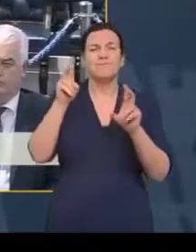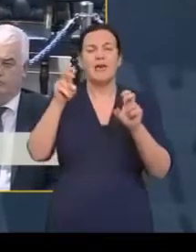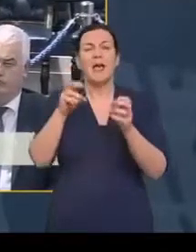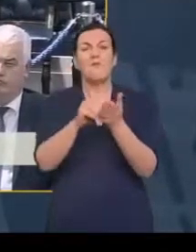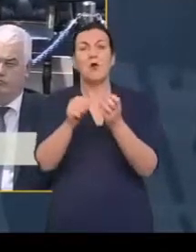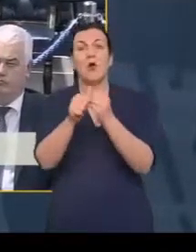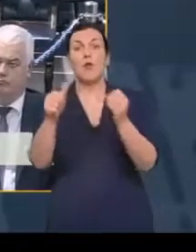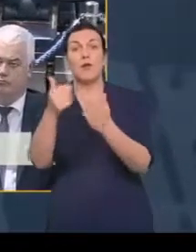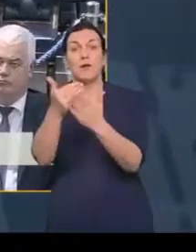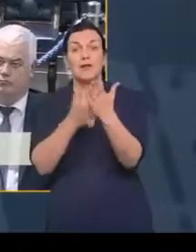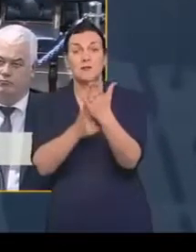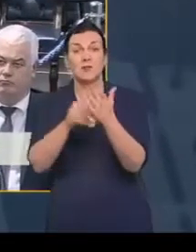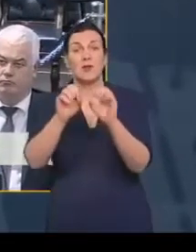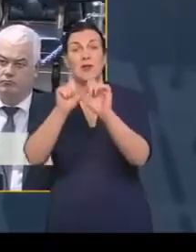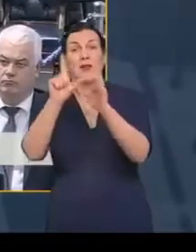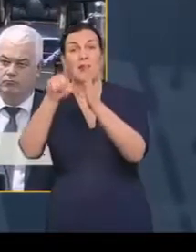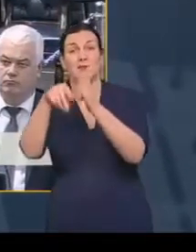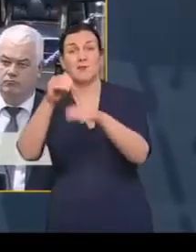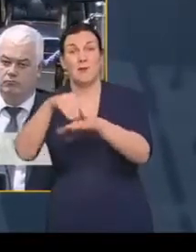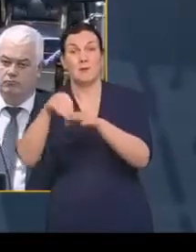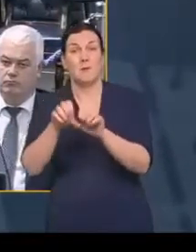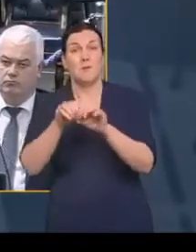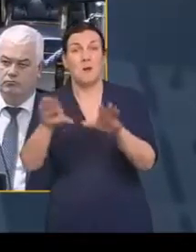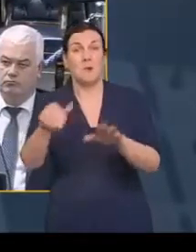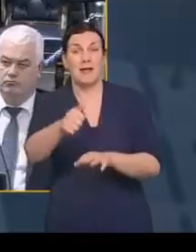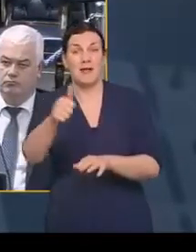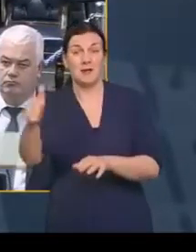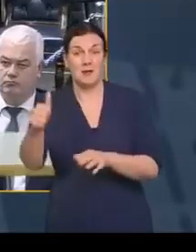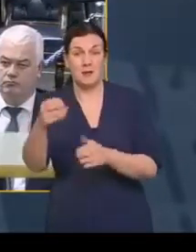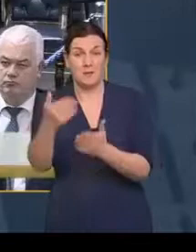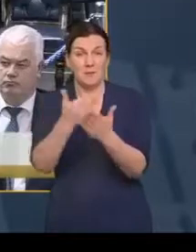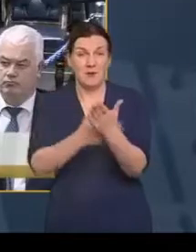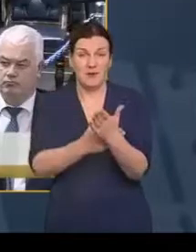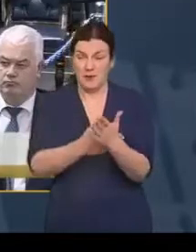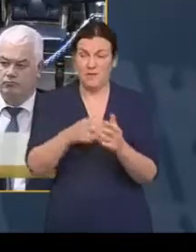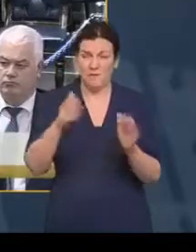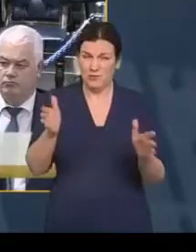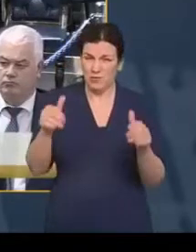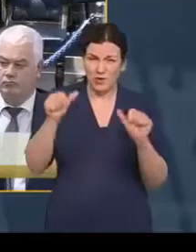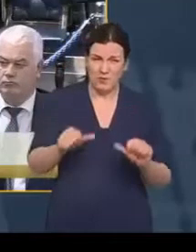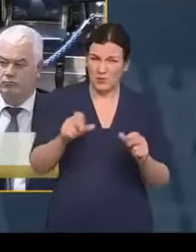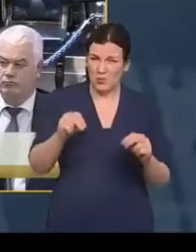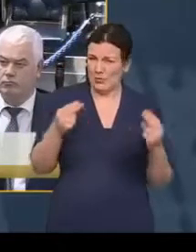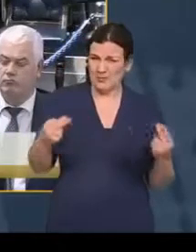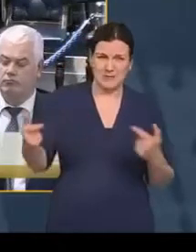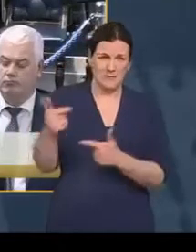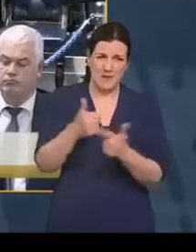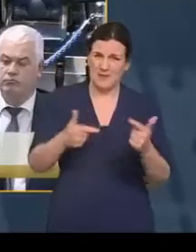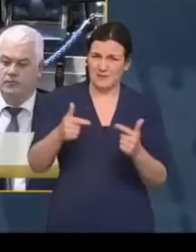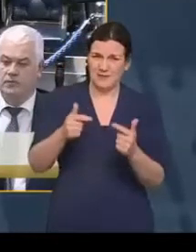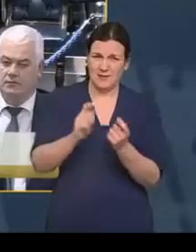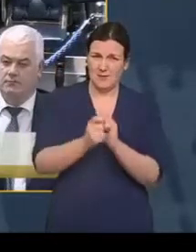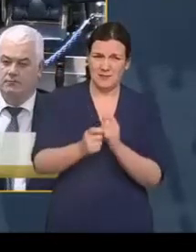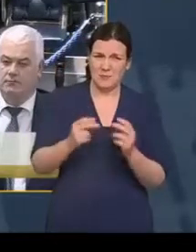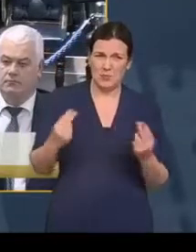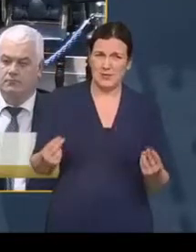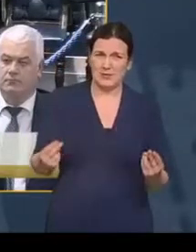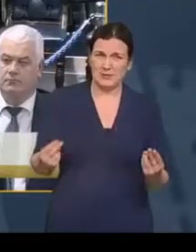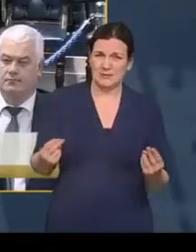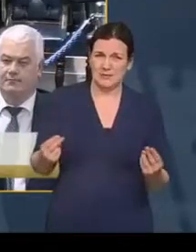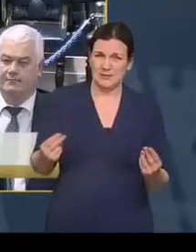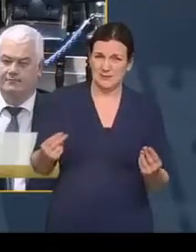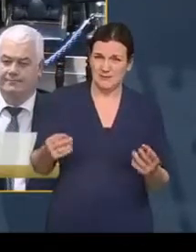public alcohol bill, and we've agreed all the amendments. Yeah, so we don't have to debate the amendments. So if you would be happy